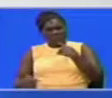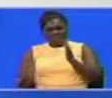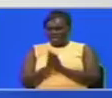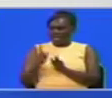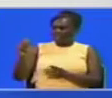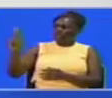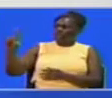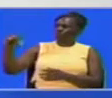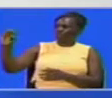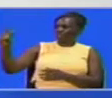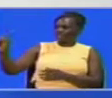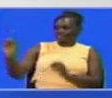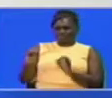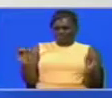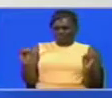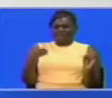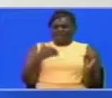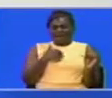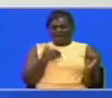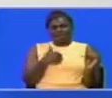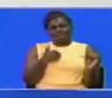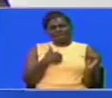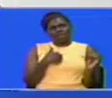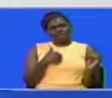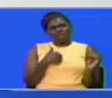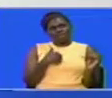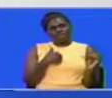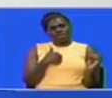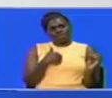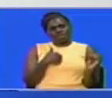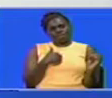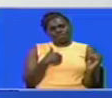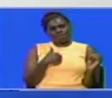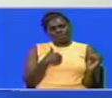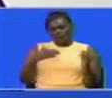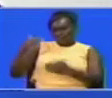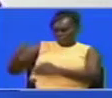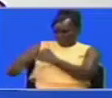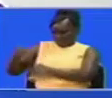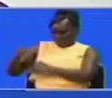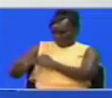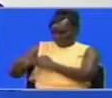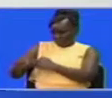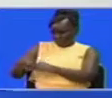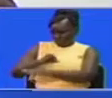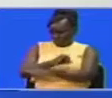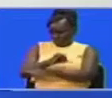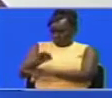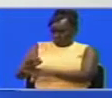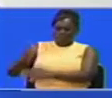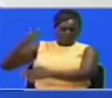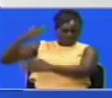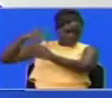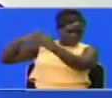Tuken people. Mm. We have our boundaries that was demarcated